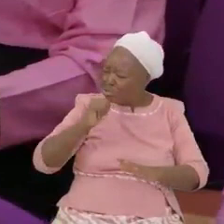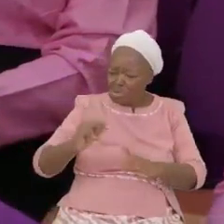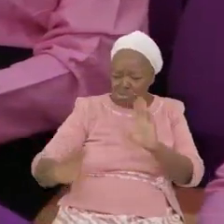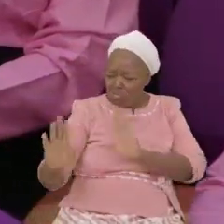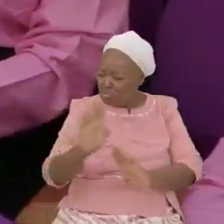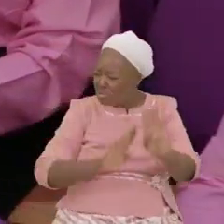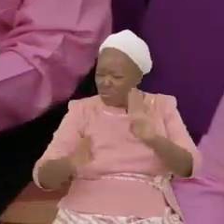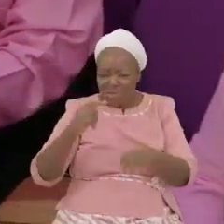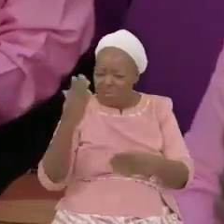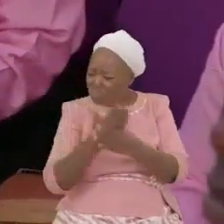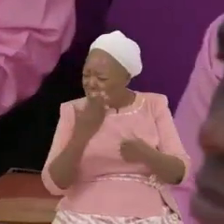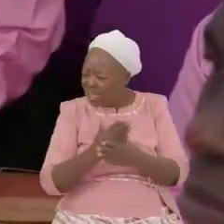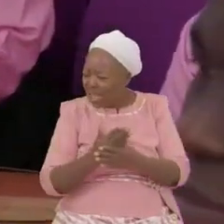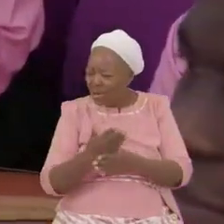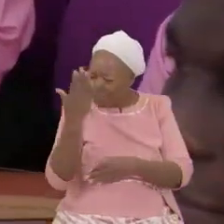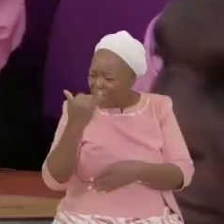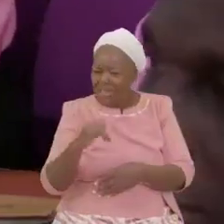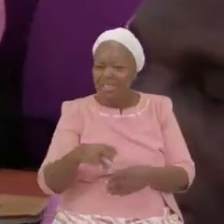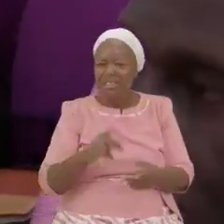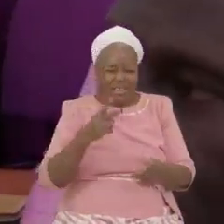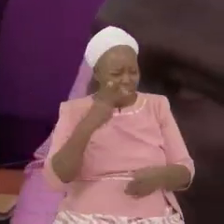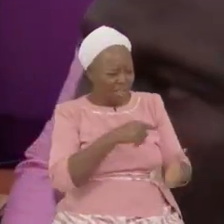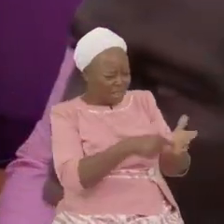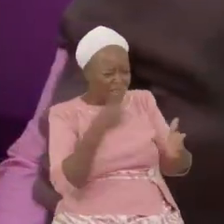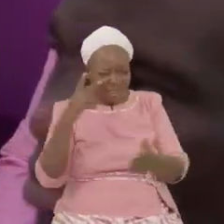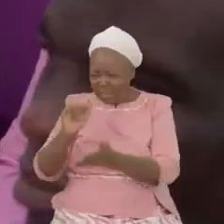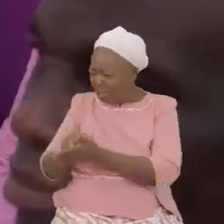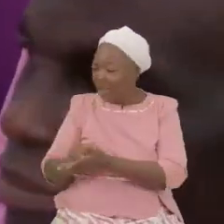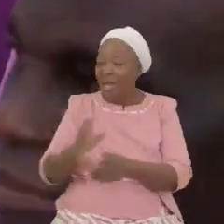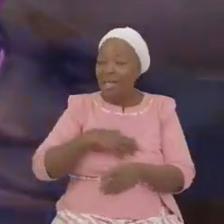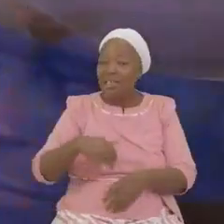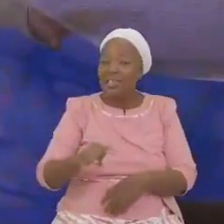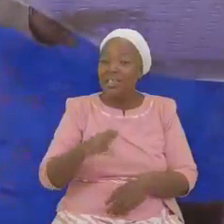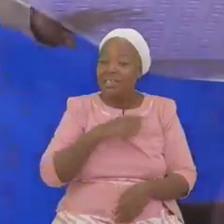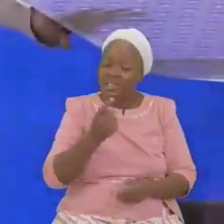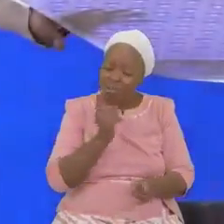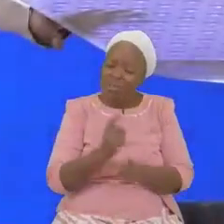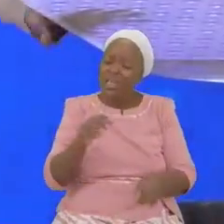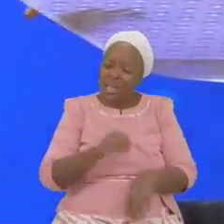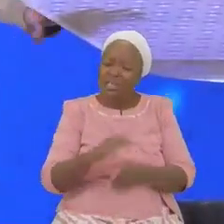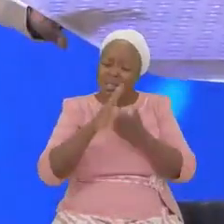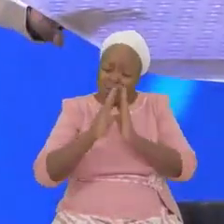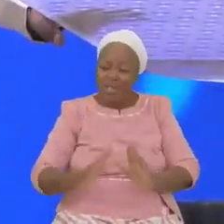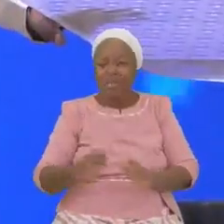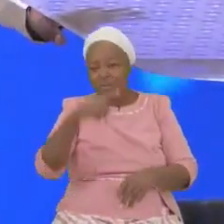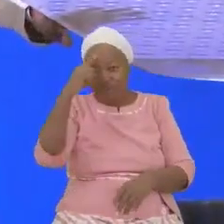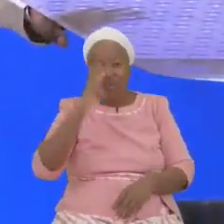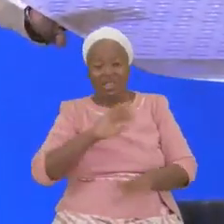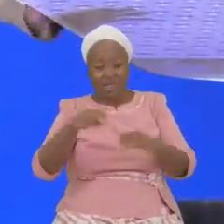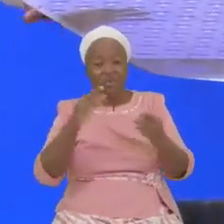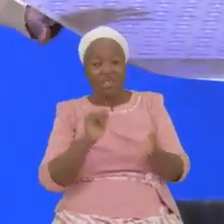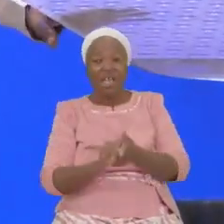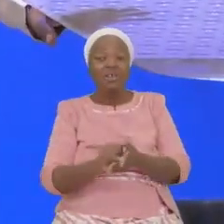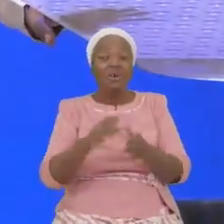happening. Look at this, look at this. And yet he is at peace. It passeth all understanding. And